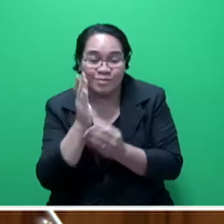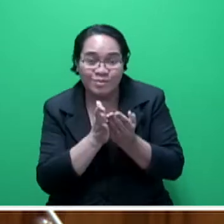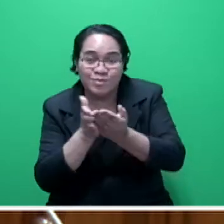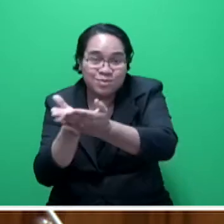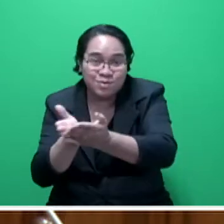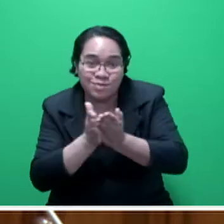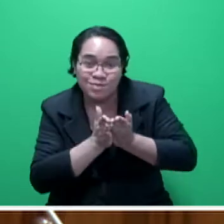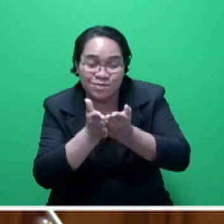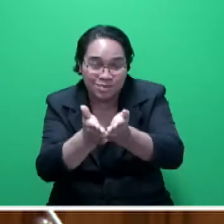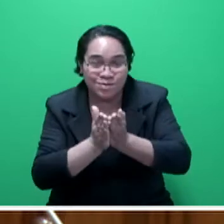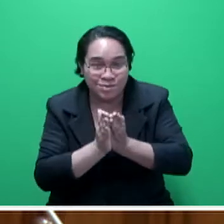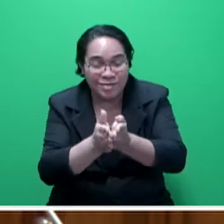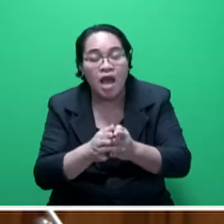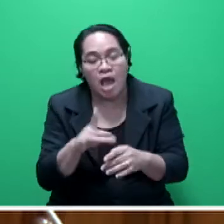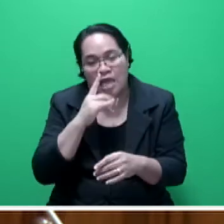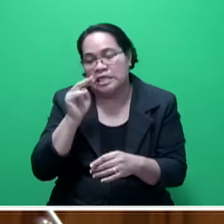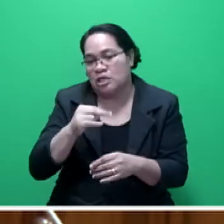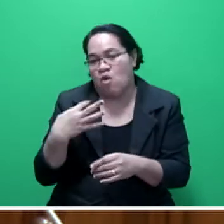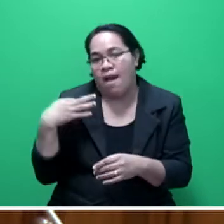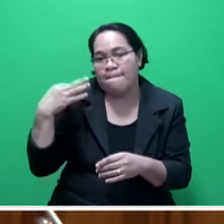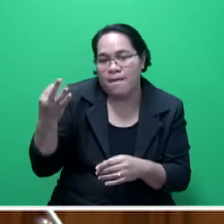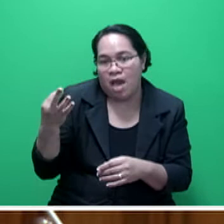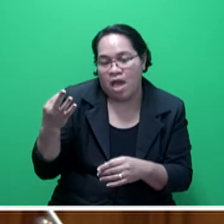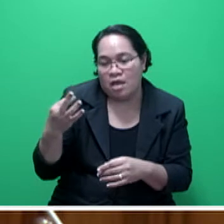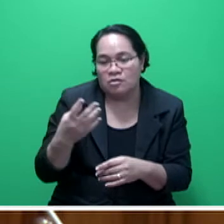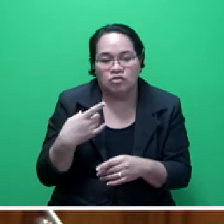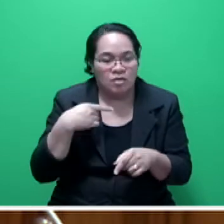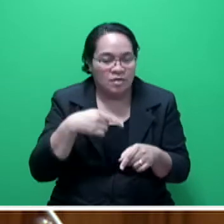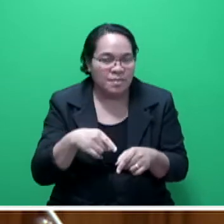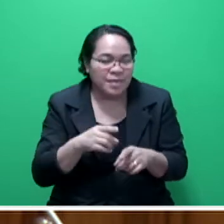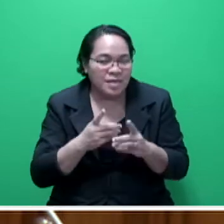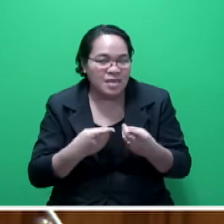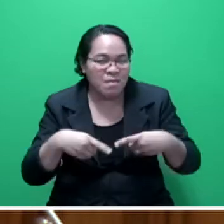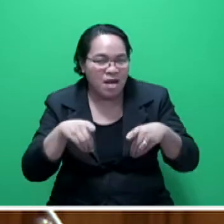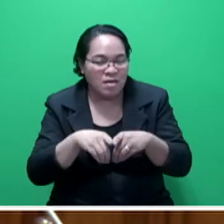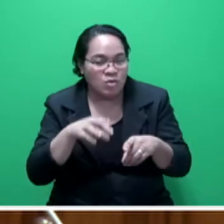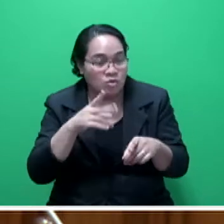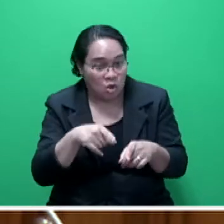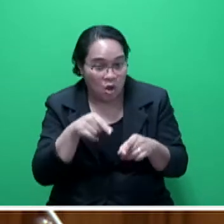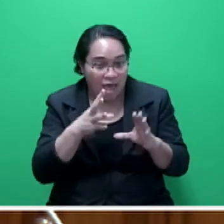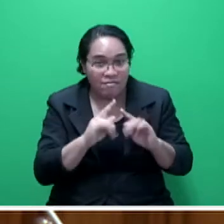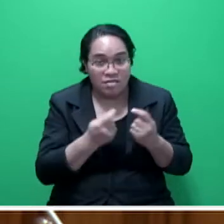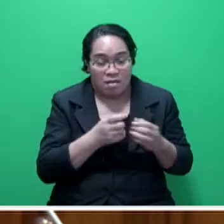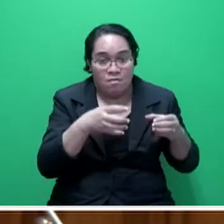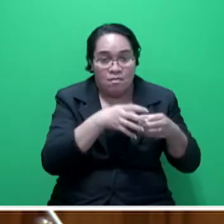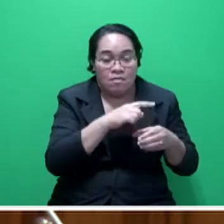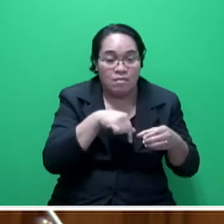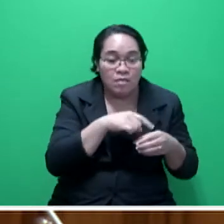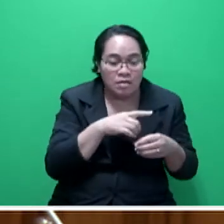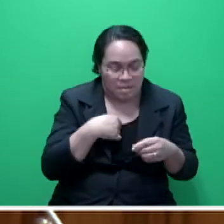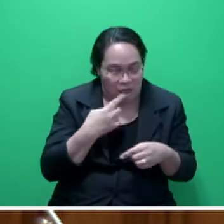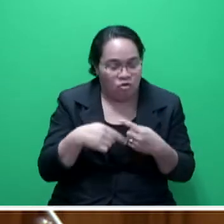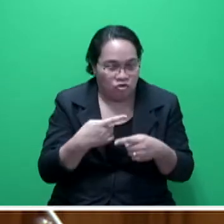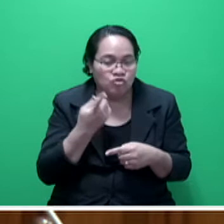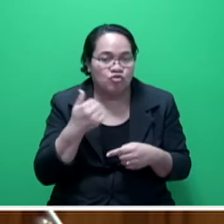to Fiji are required to apply via the Department of Immigration and the COVID Risk Mitigation Task Force. And again, I continue to say this